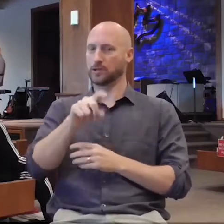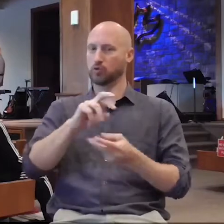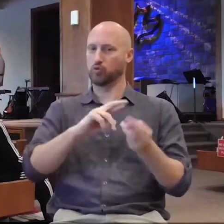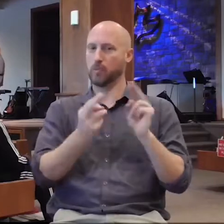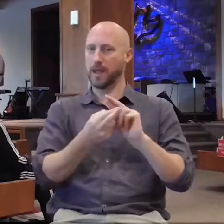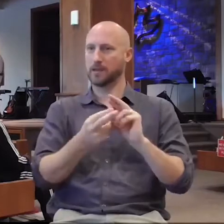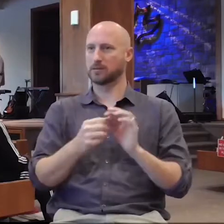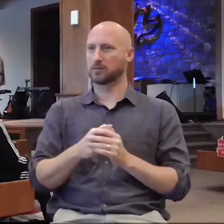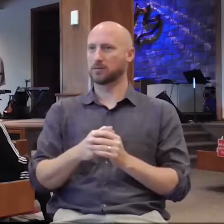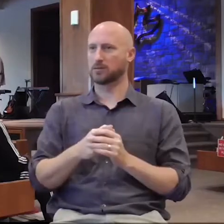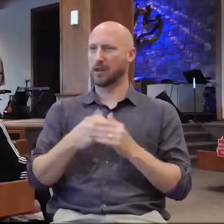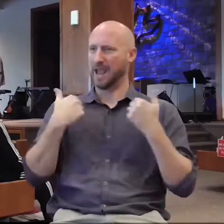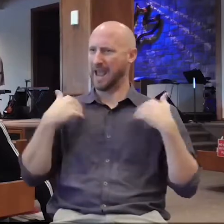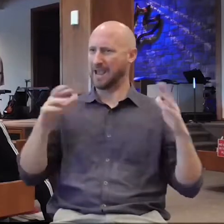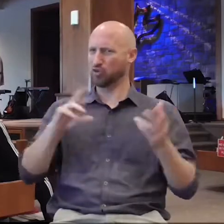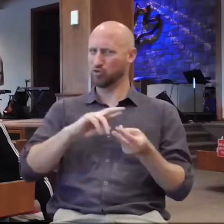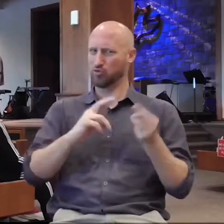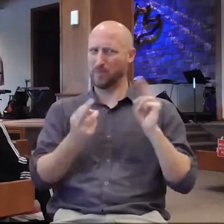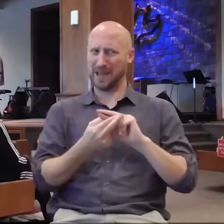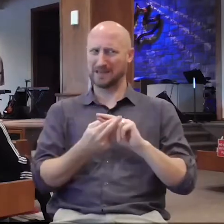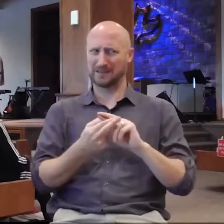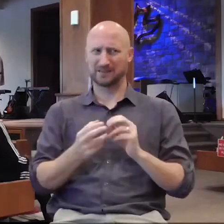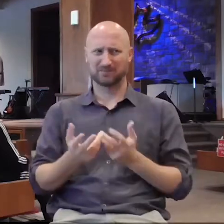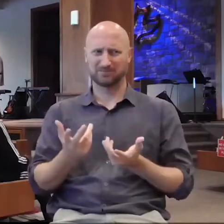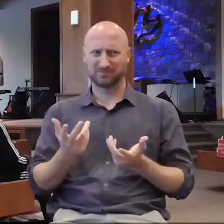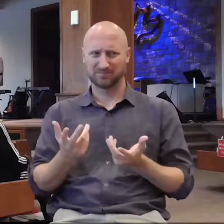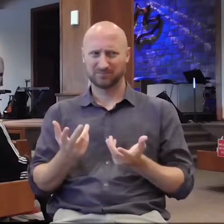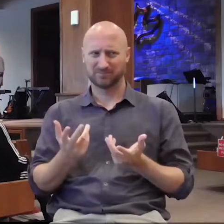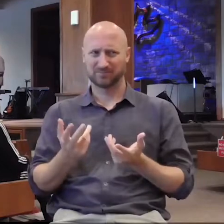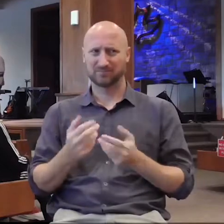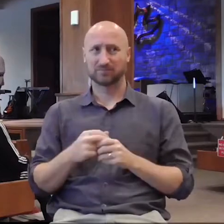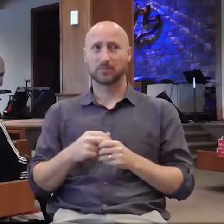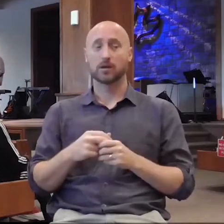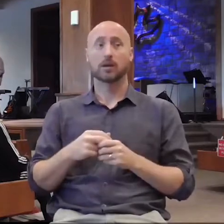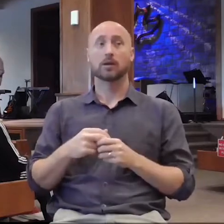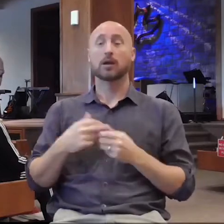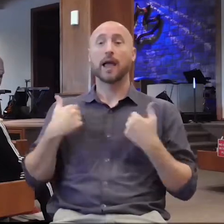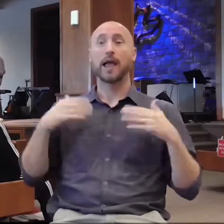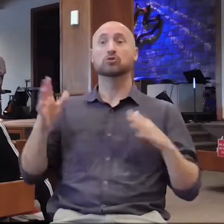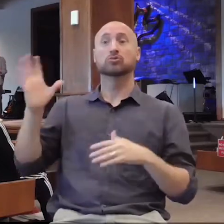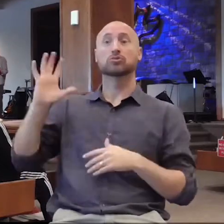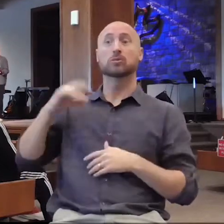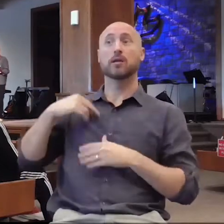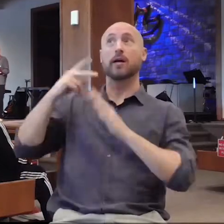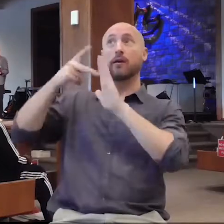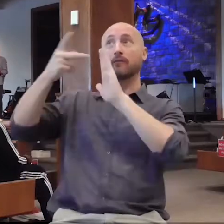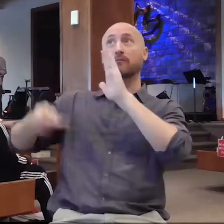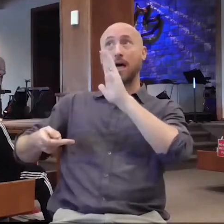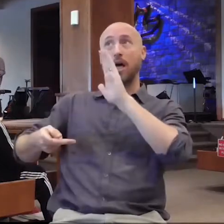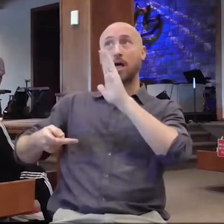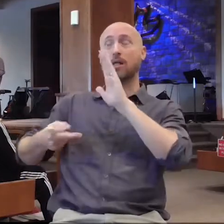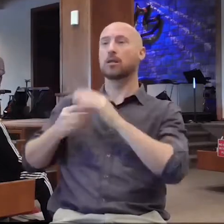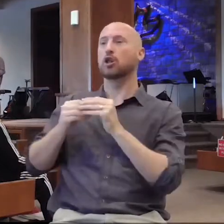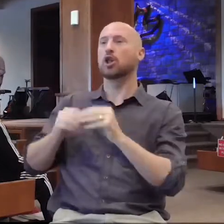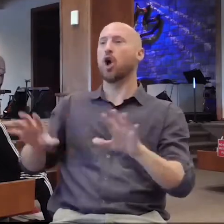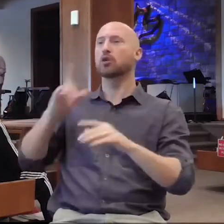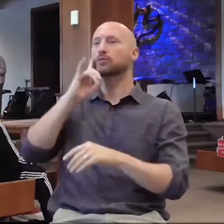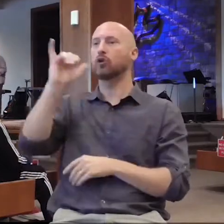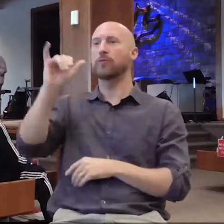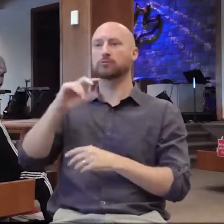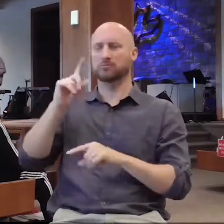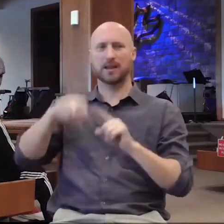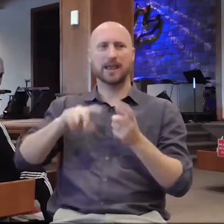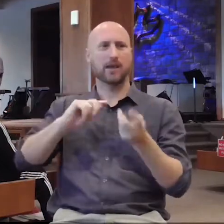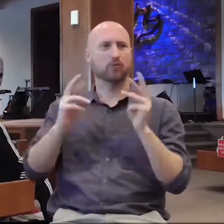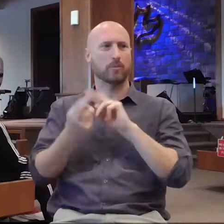would be told to repent, but there was no repentance for them. The angels fell, and they were lost forever, so there's no repentance for angels. So